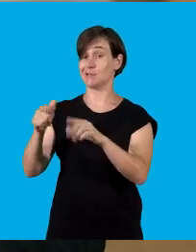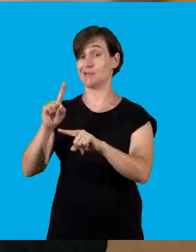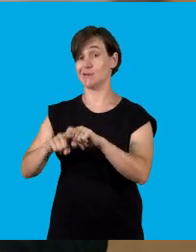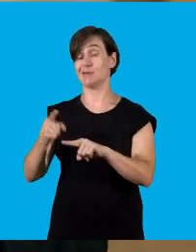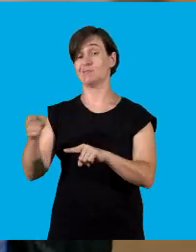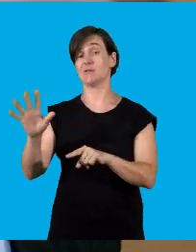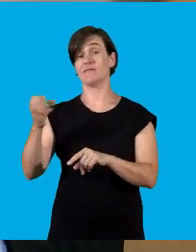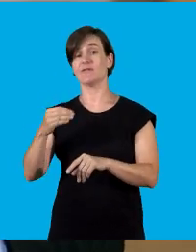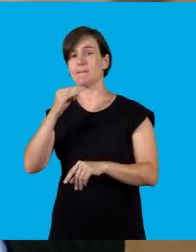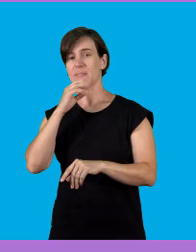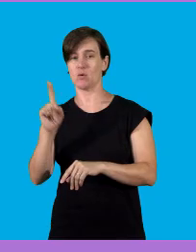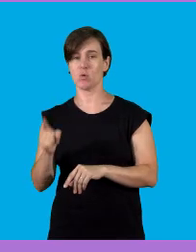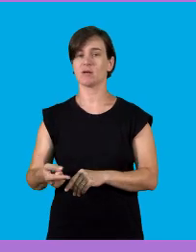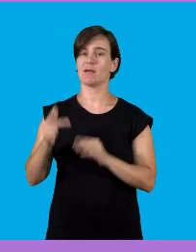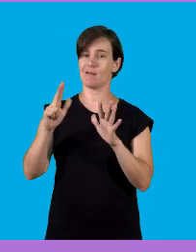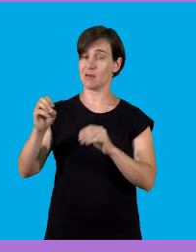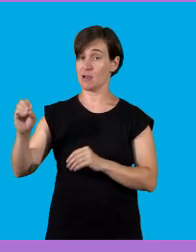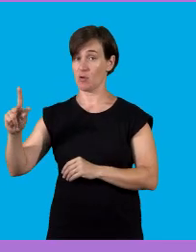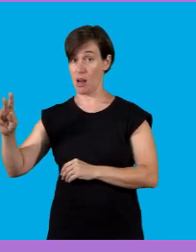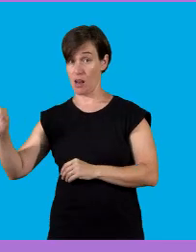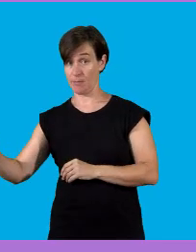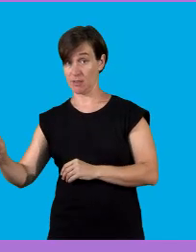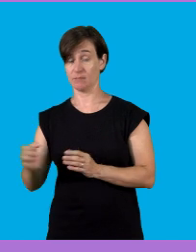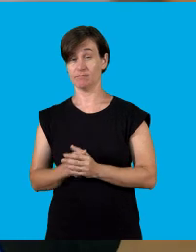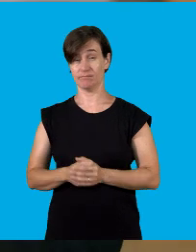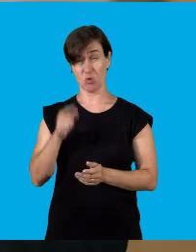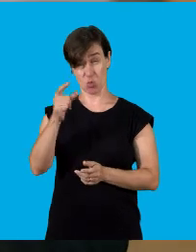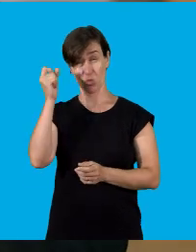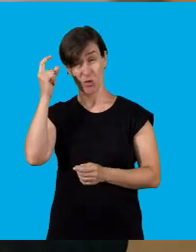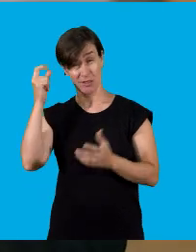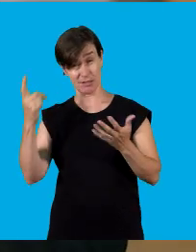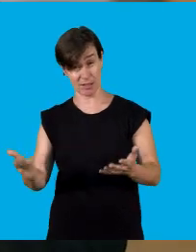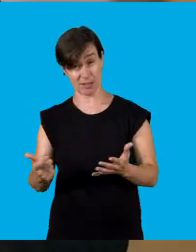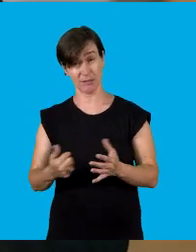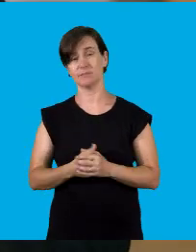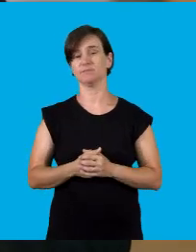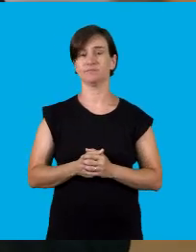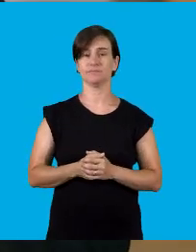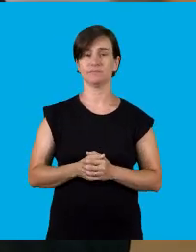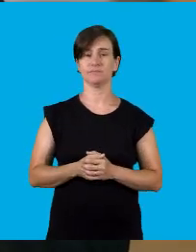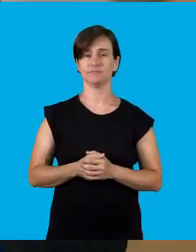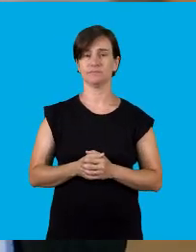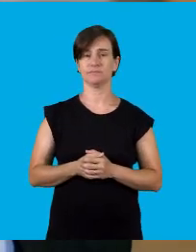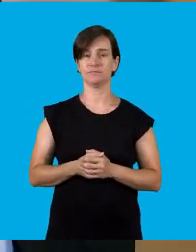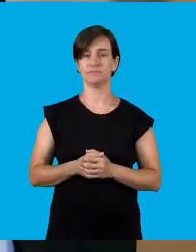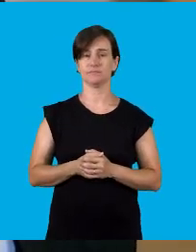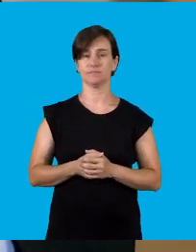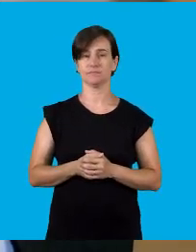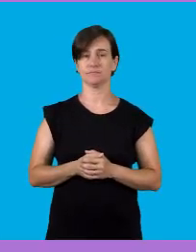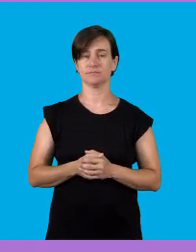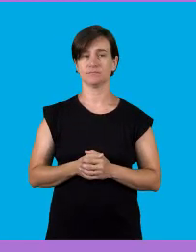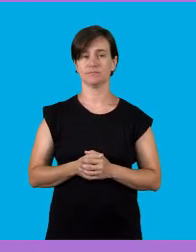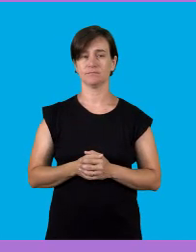by 50, I ended with 800 kilometers. Guys, I hope that's clear to all of you. Let us now look at our next question.